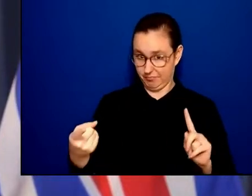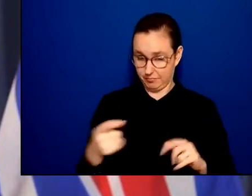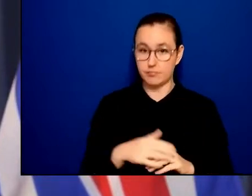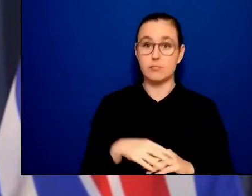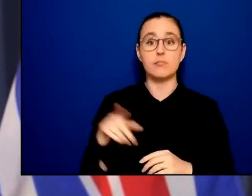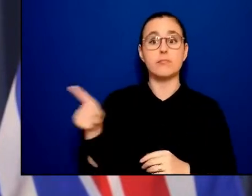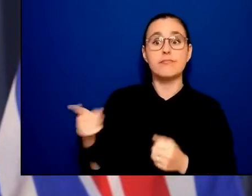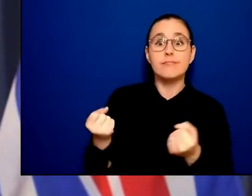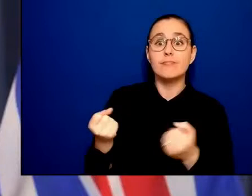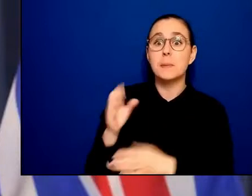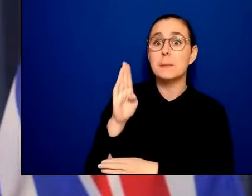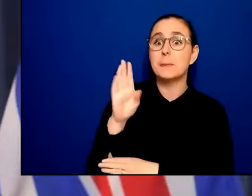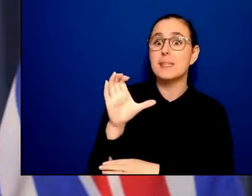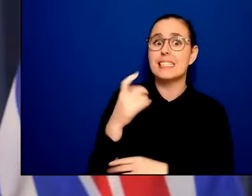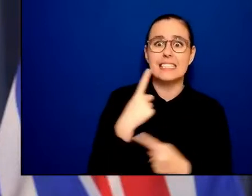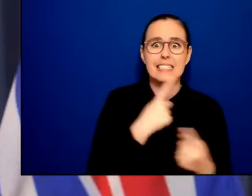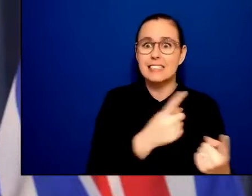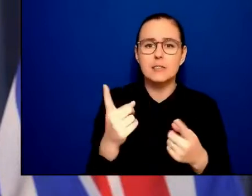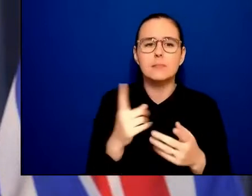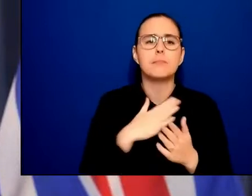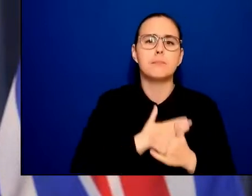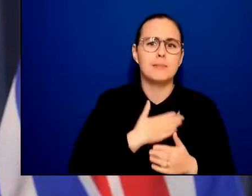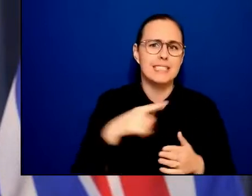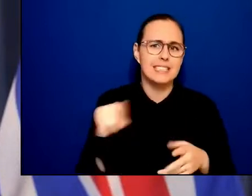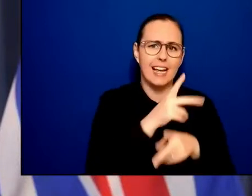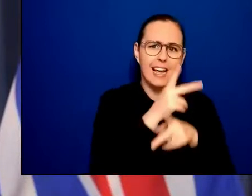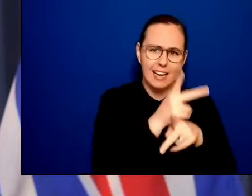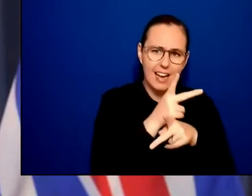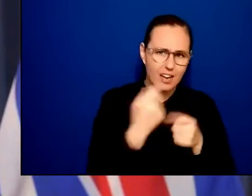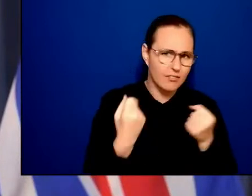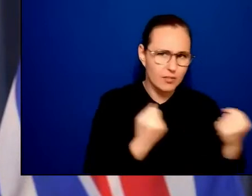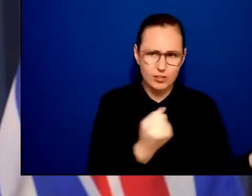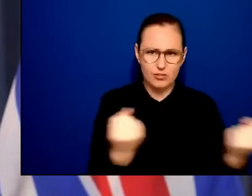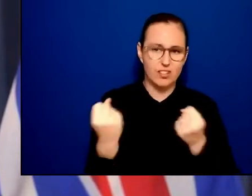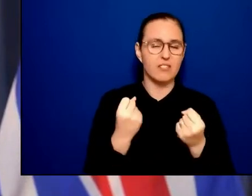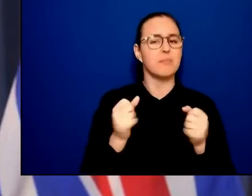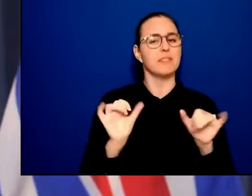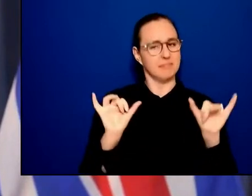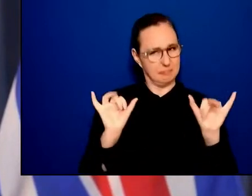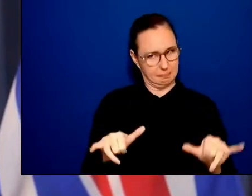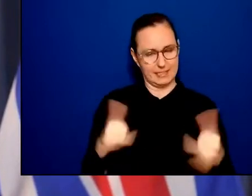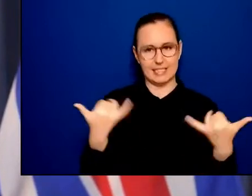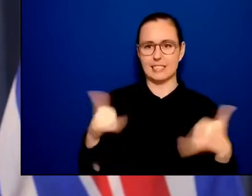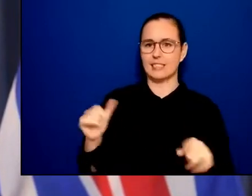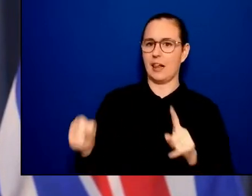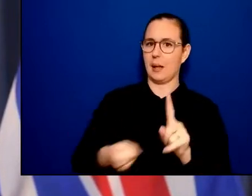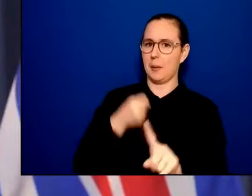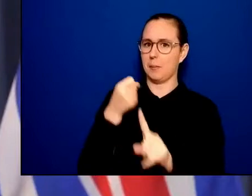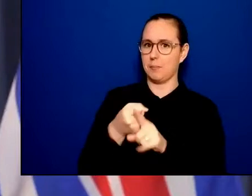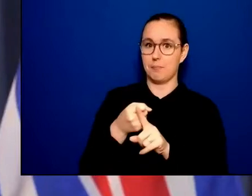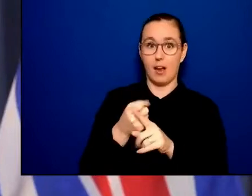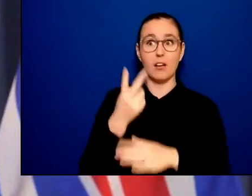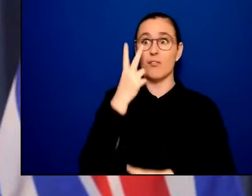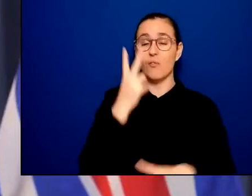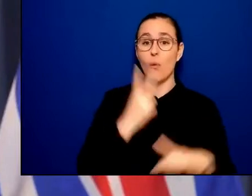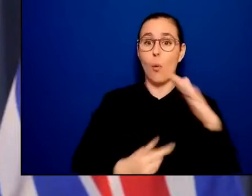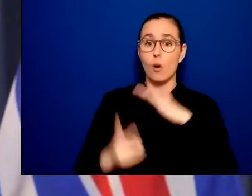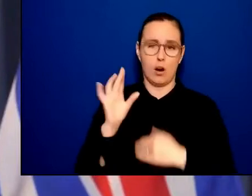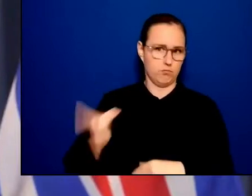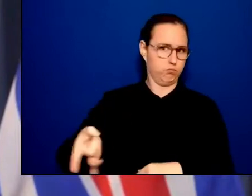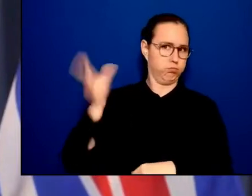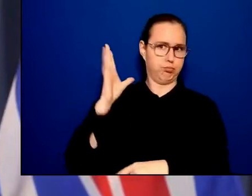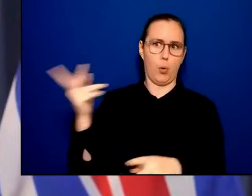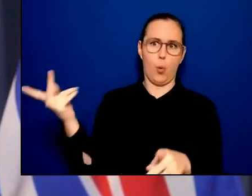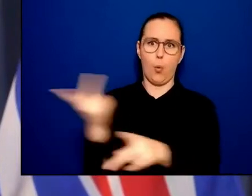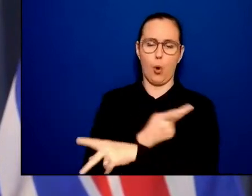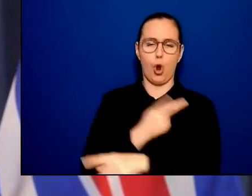been significantly greater than expected. Emergency Management BC is supporting local governments as we work together to